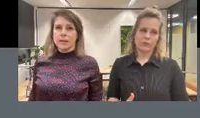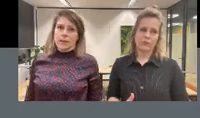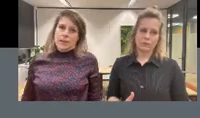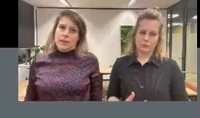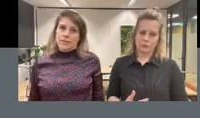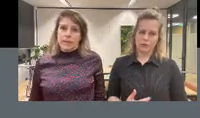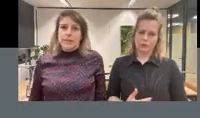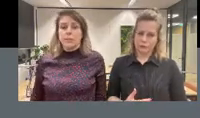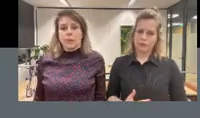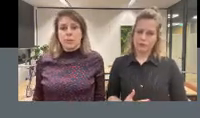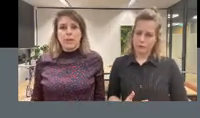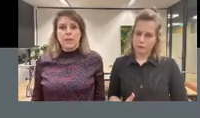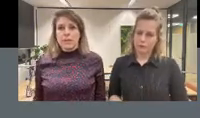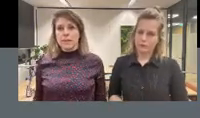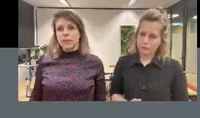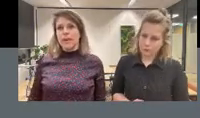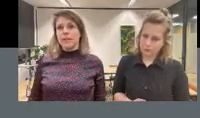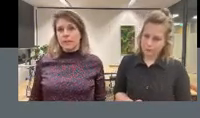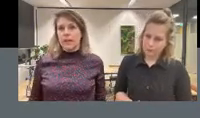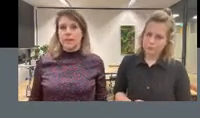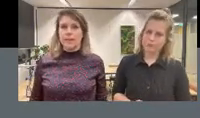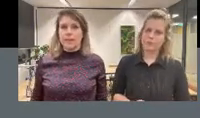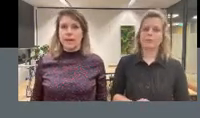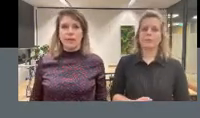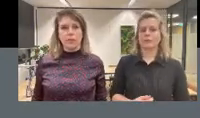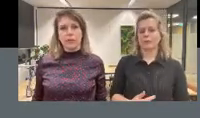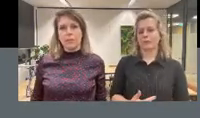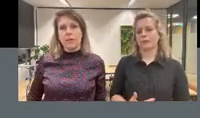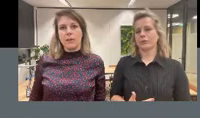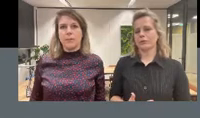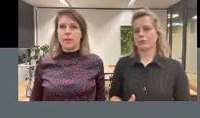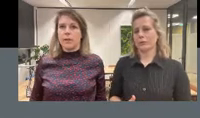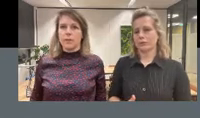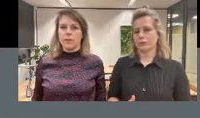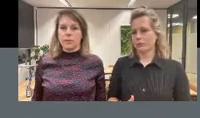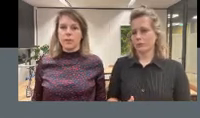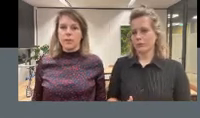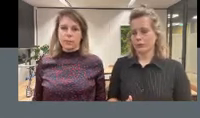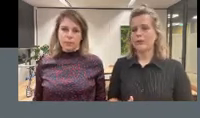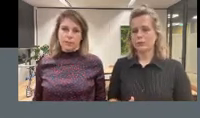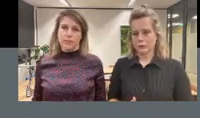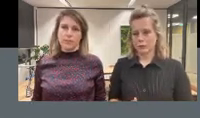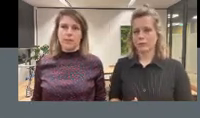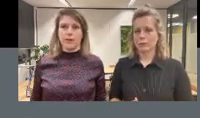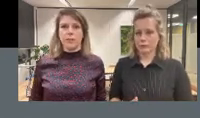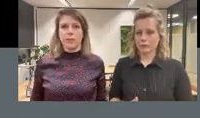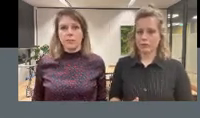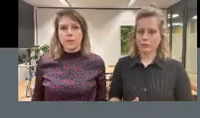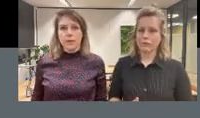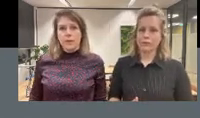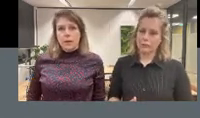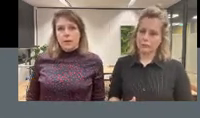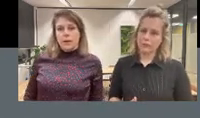directly as a victim or a witness, or indirectly, having heard about them from a close person, for example.